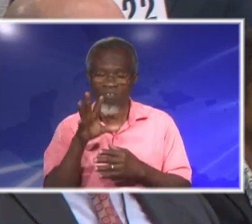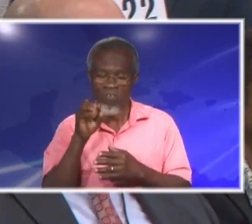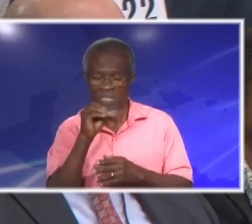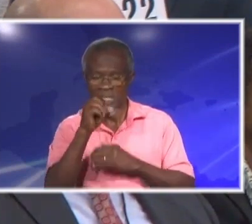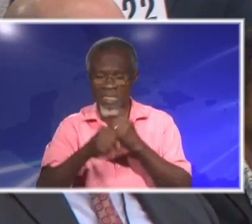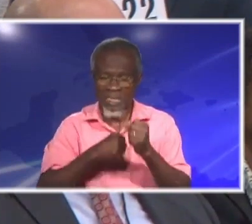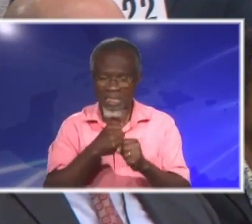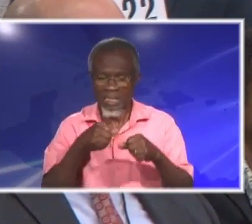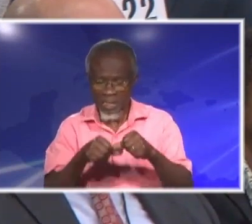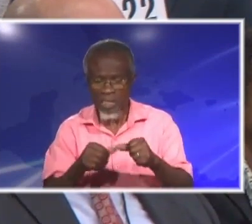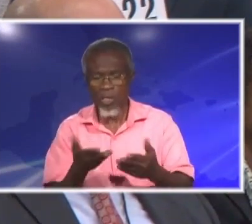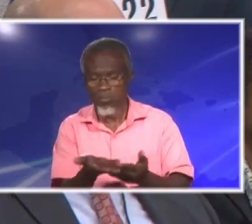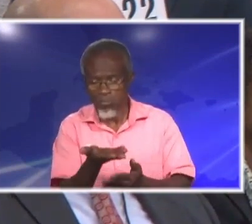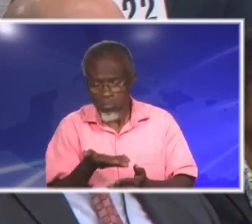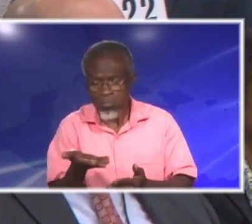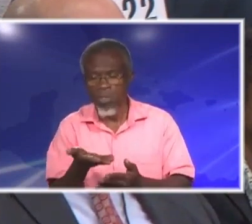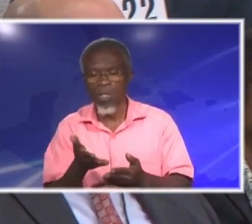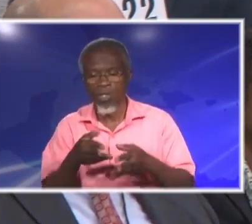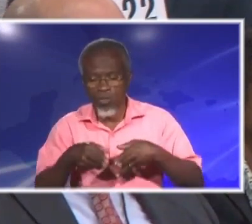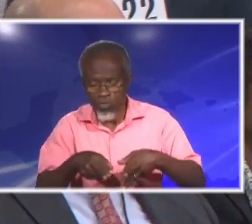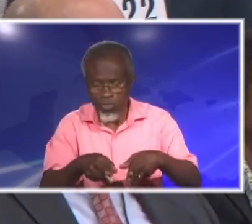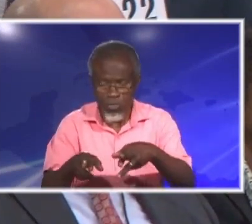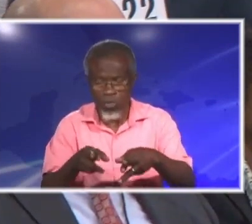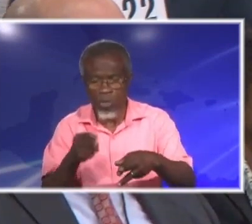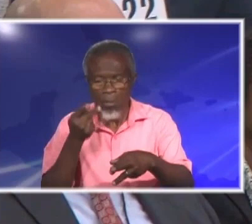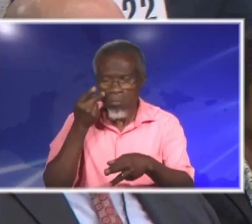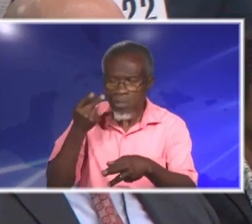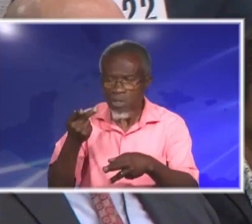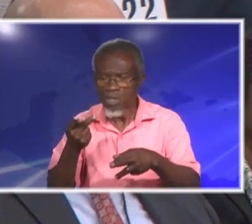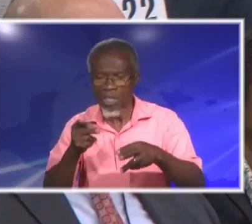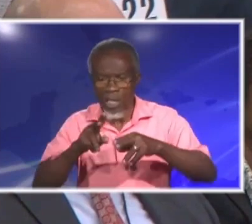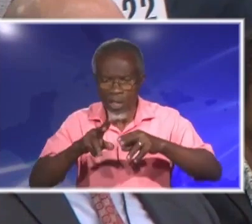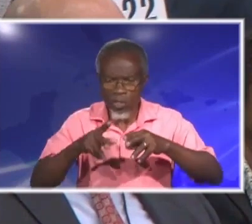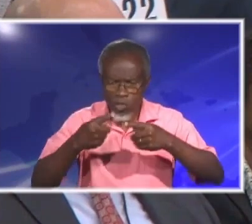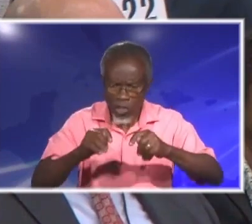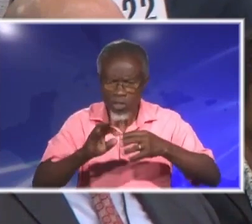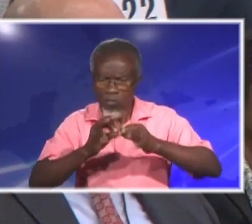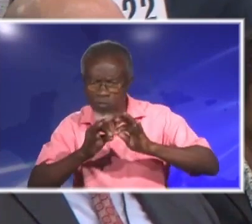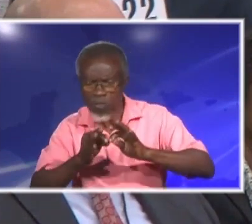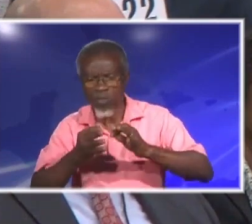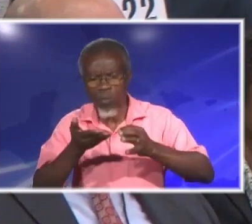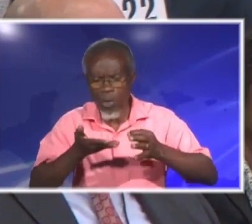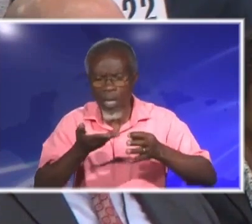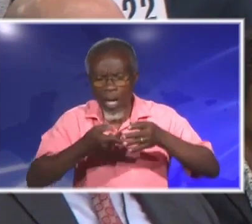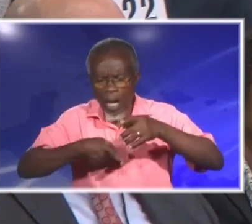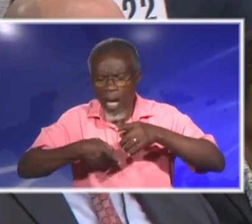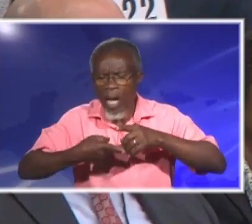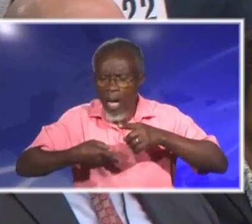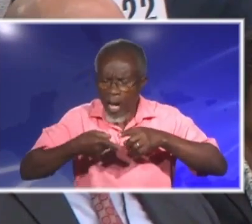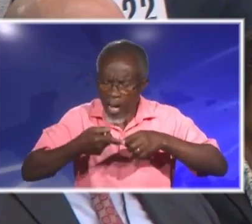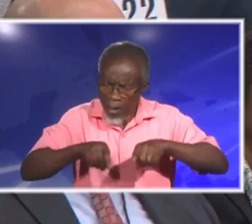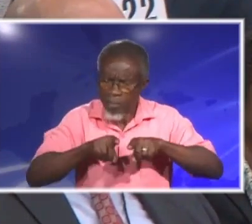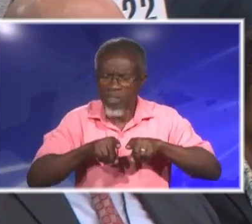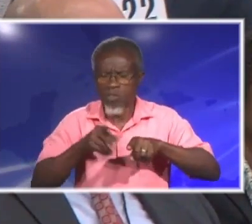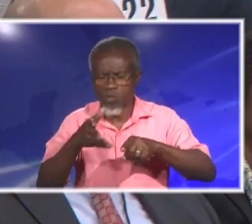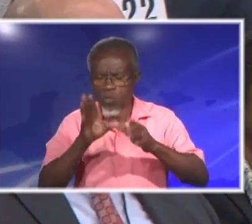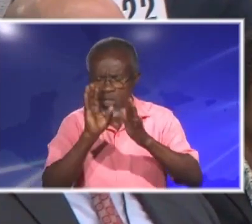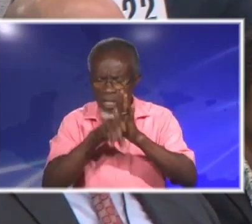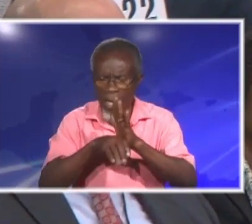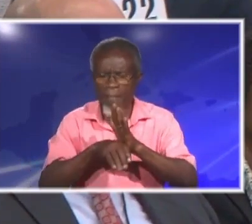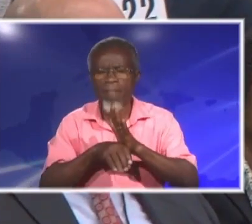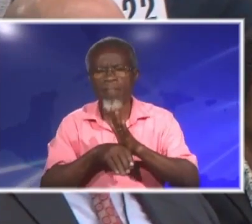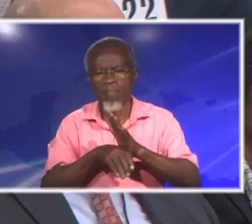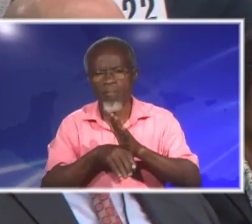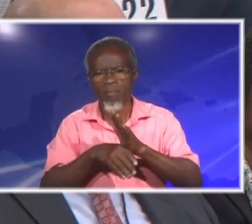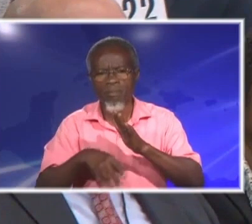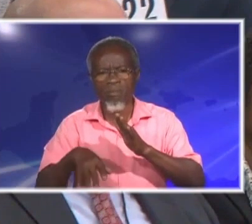actually the root causes of crime over the years. As pertaining to listening to the panel who speaks about the education,